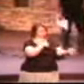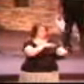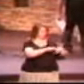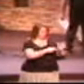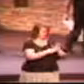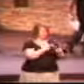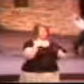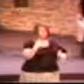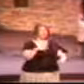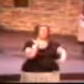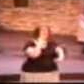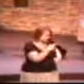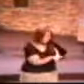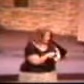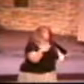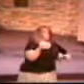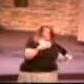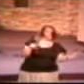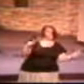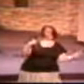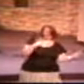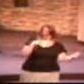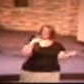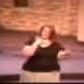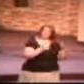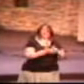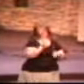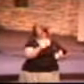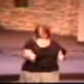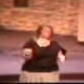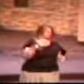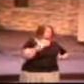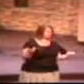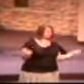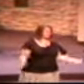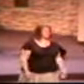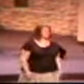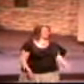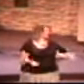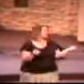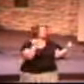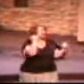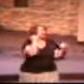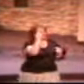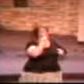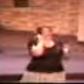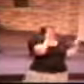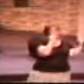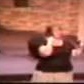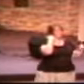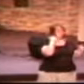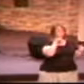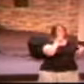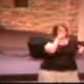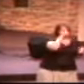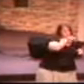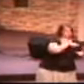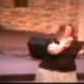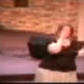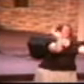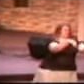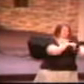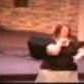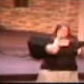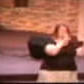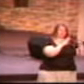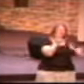of you have said, we missed you. And I said, well, I've missed most of you. So if you're wondering who I didn't miss, don't worry about it. But I'm glad